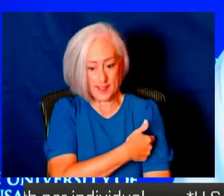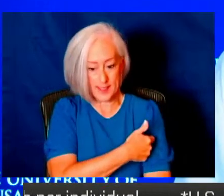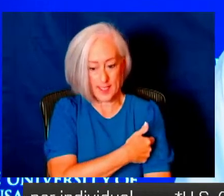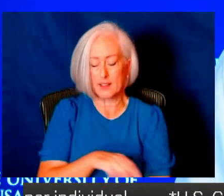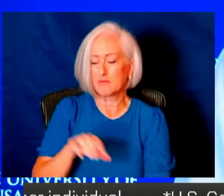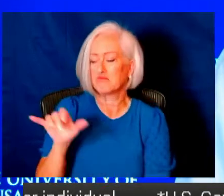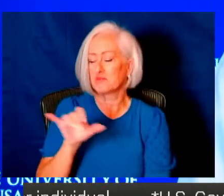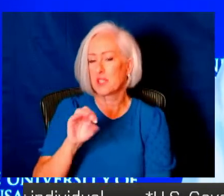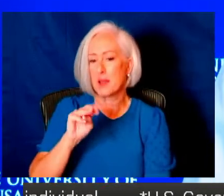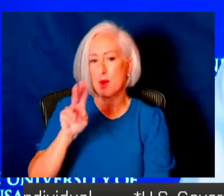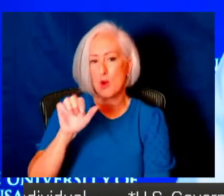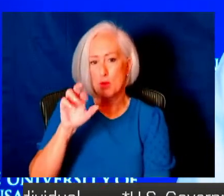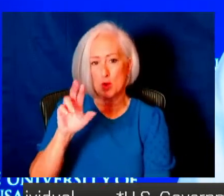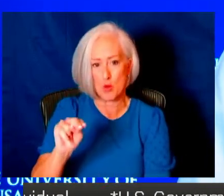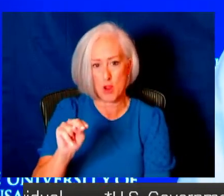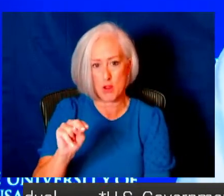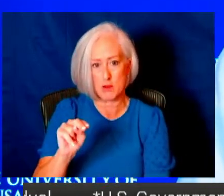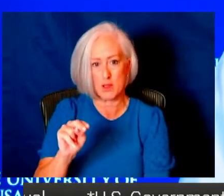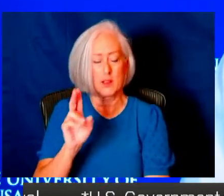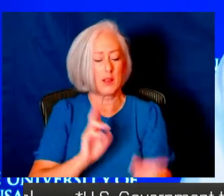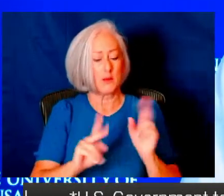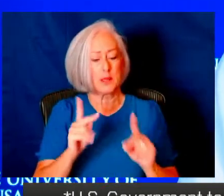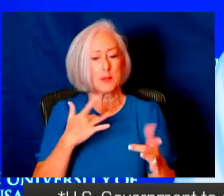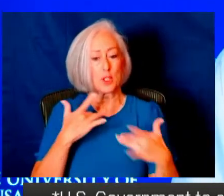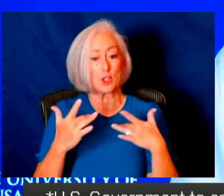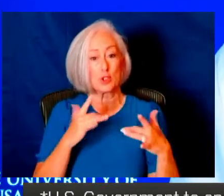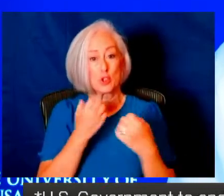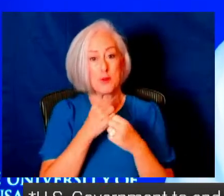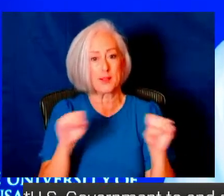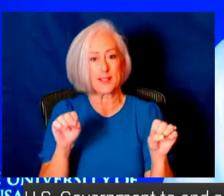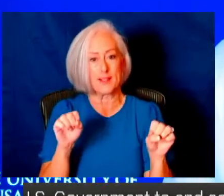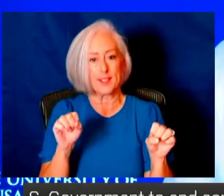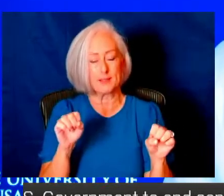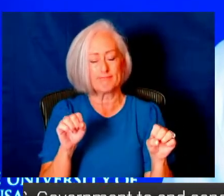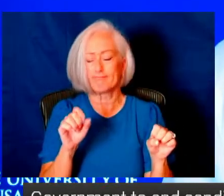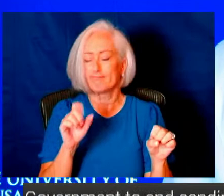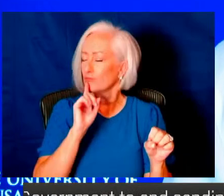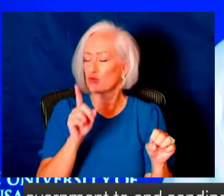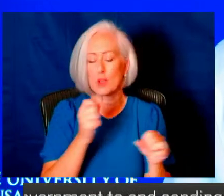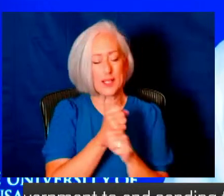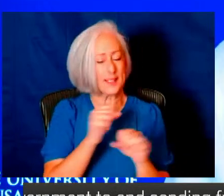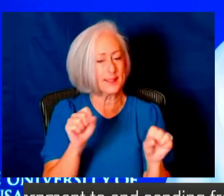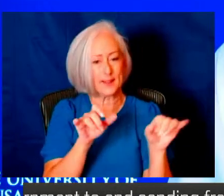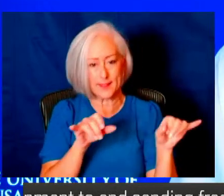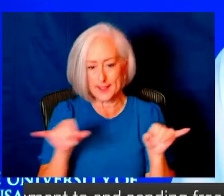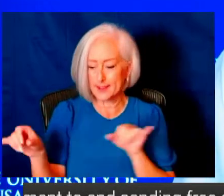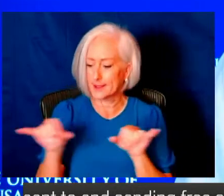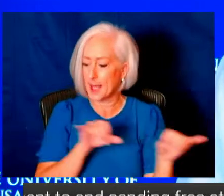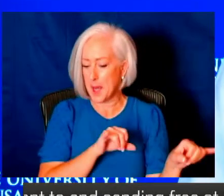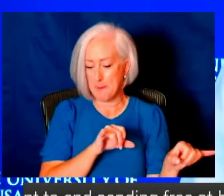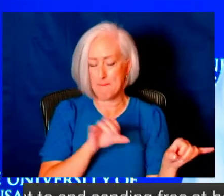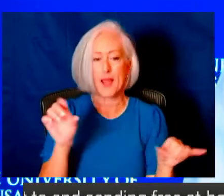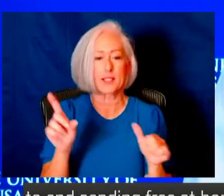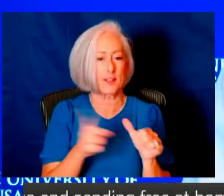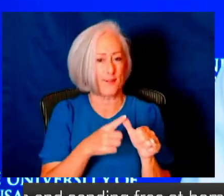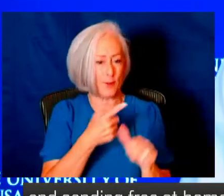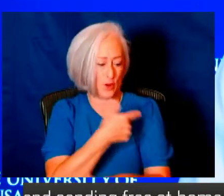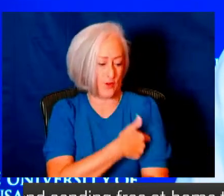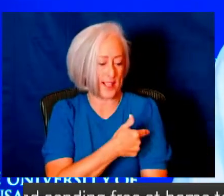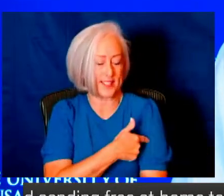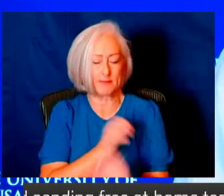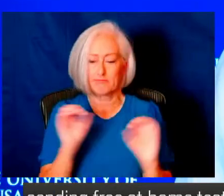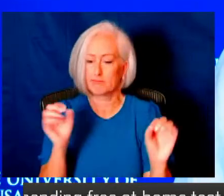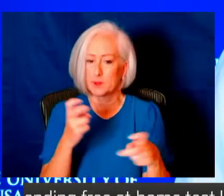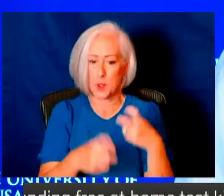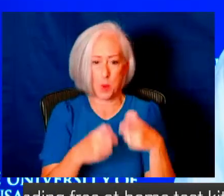are mostly concerned about that. The safety is going to be the same as with the original vaccine, so I don't think there's any issues